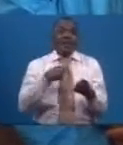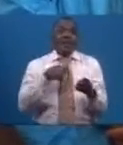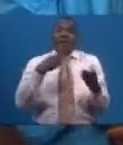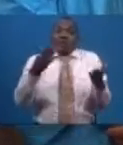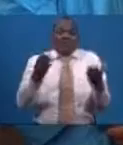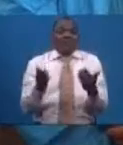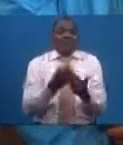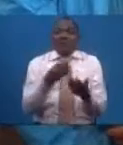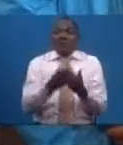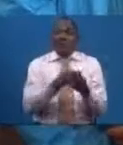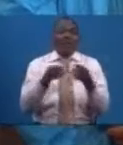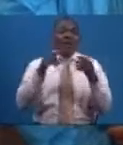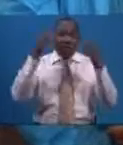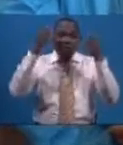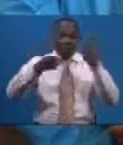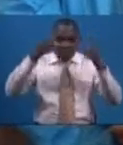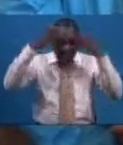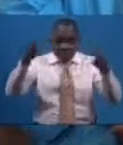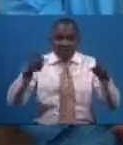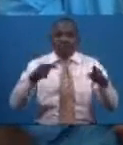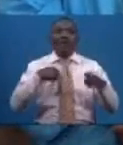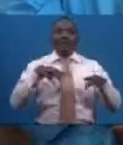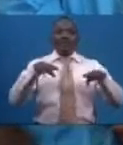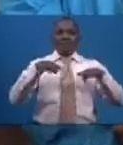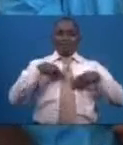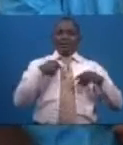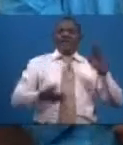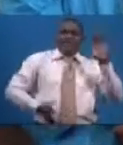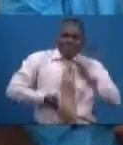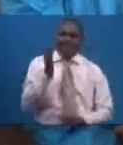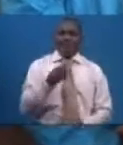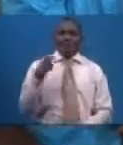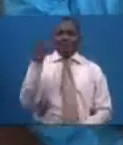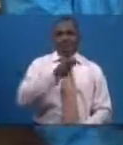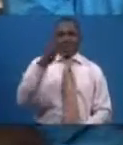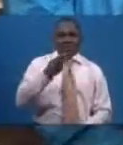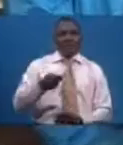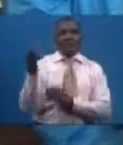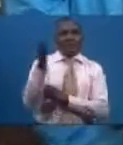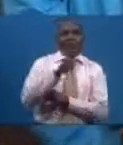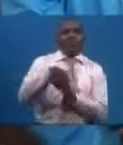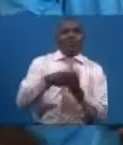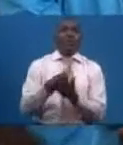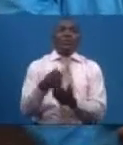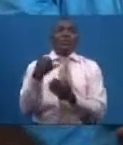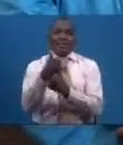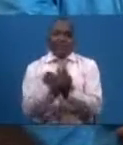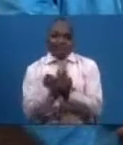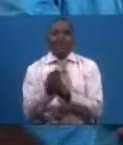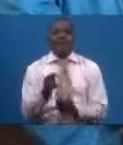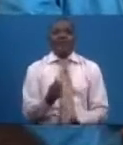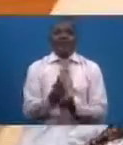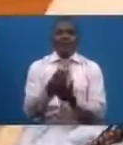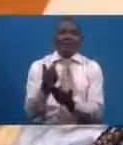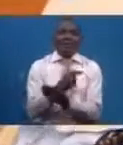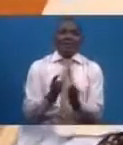on that we would make a statement to the country showing that we were determined to chart a new path in the development of